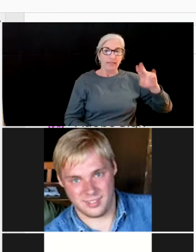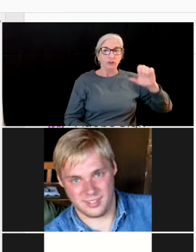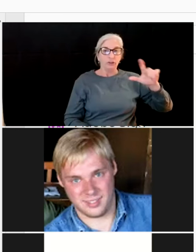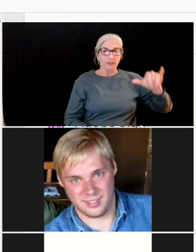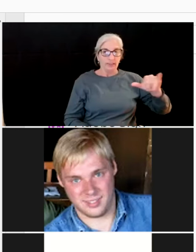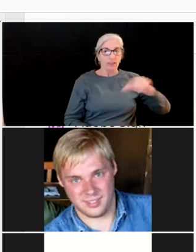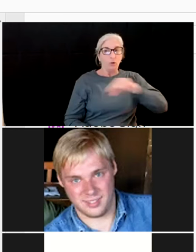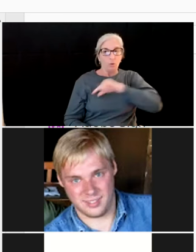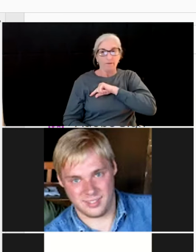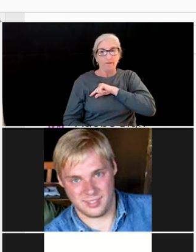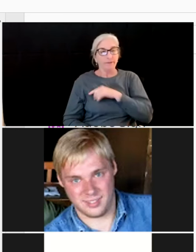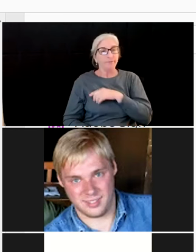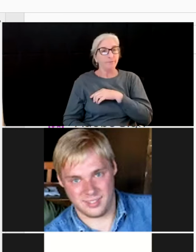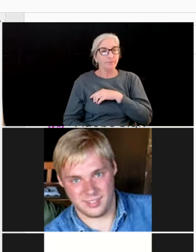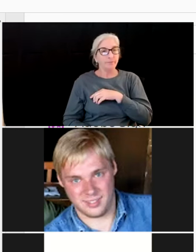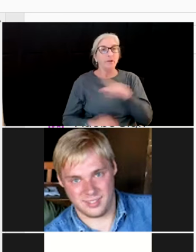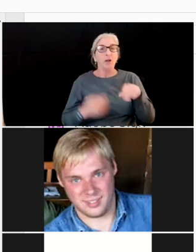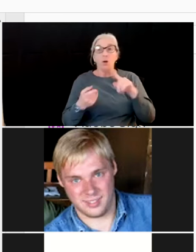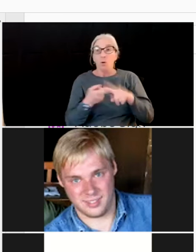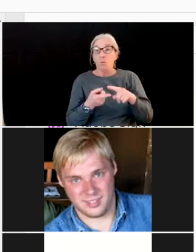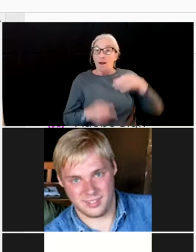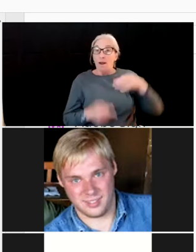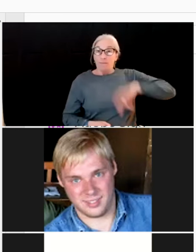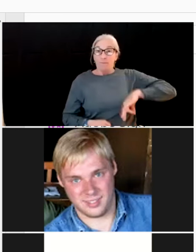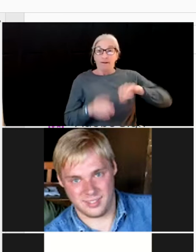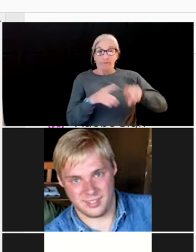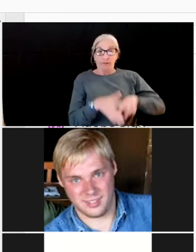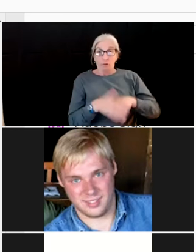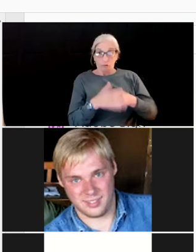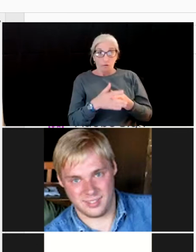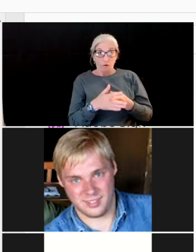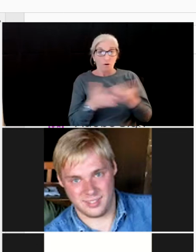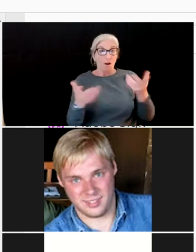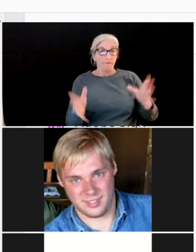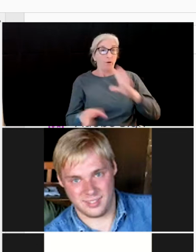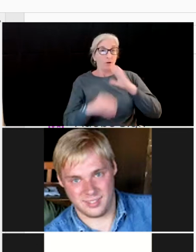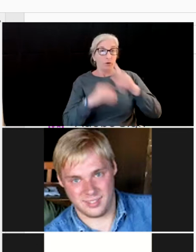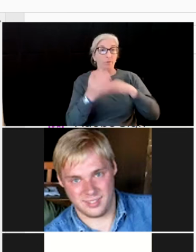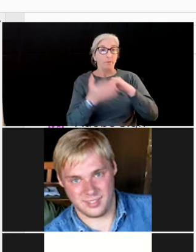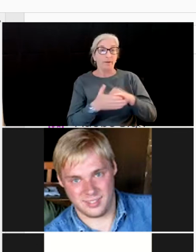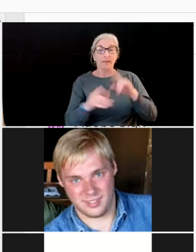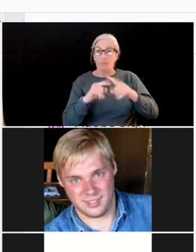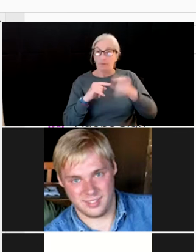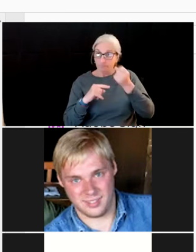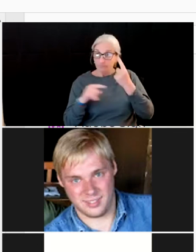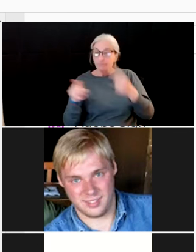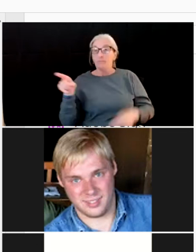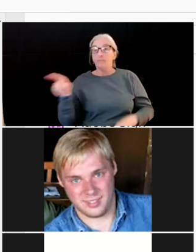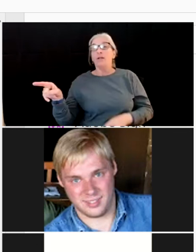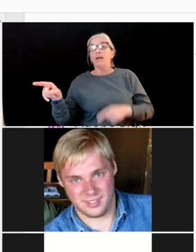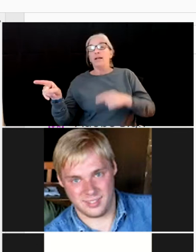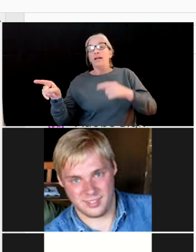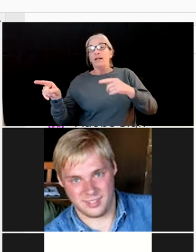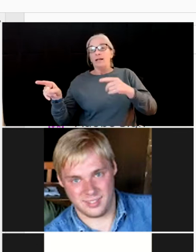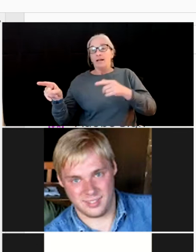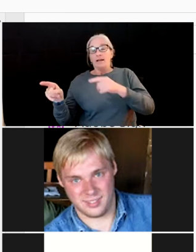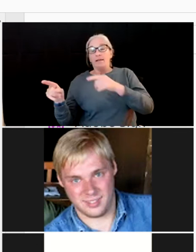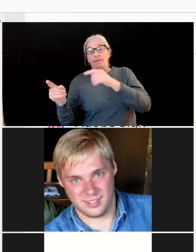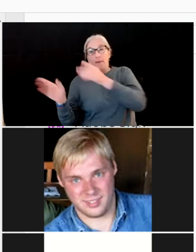Section on when benefits begin, I kind of covered this a little bit already, but it's the first full month after the date that the claim was